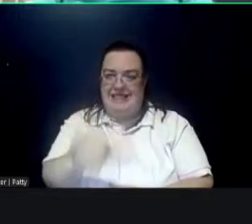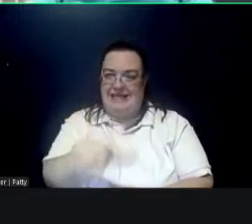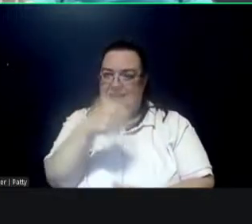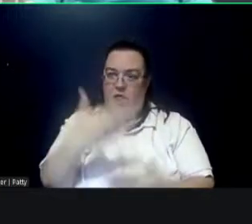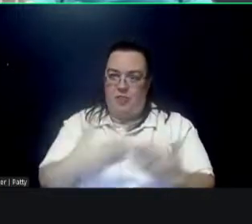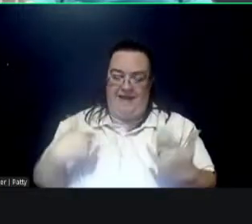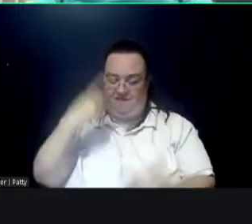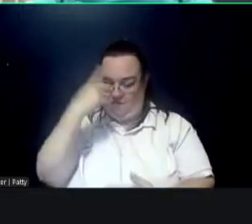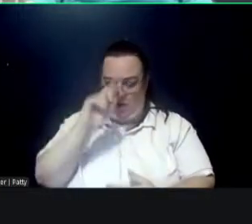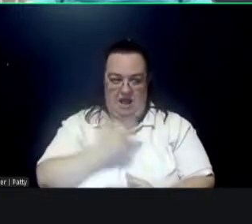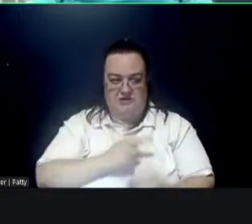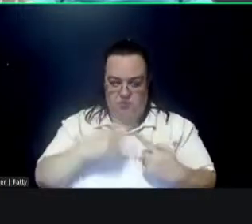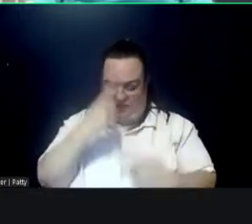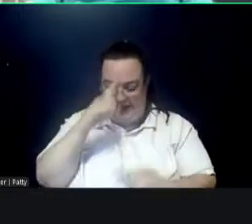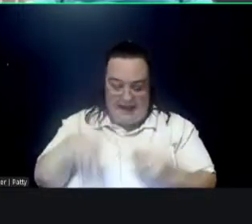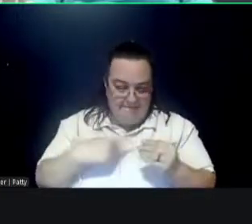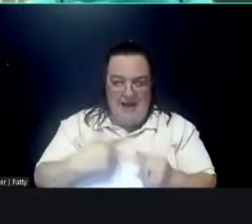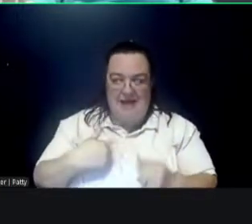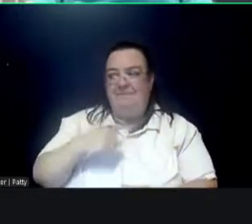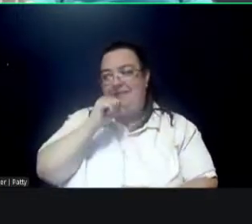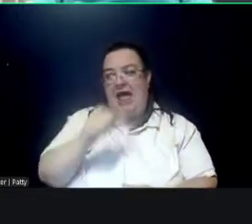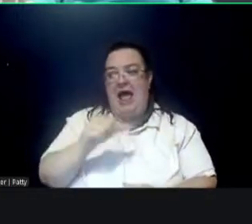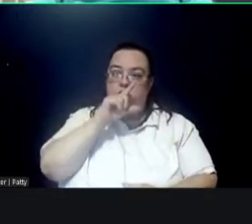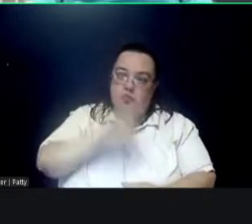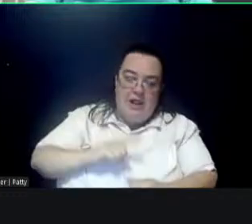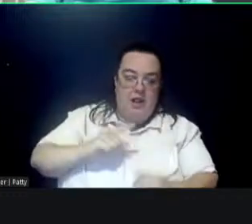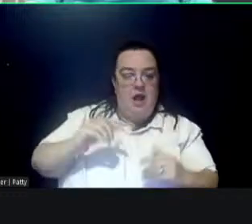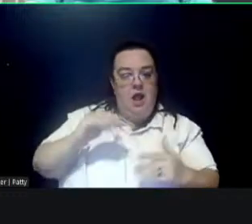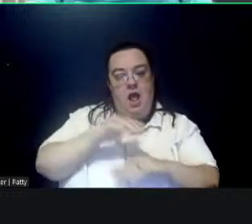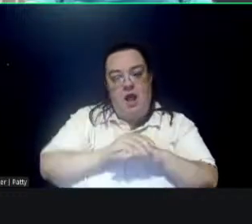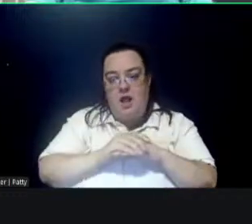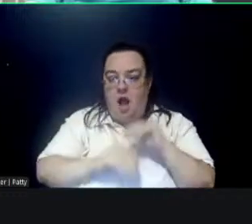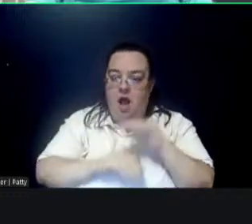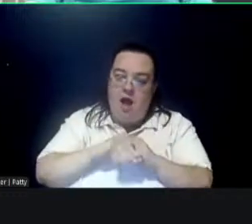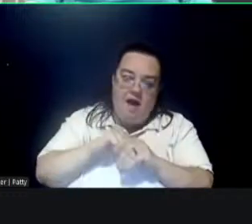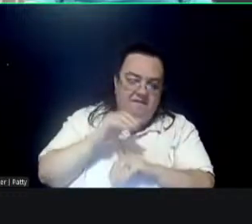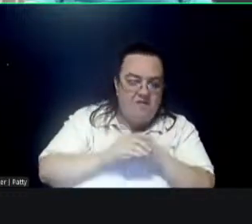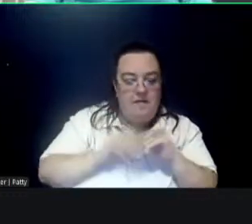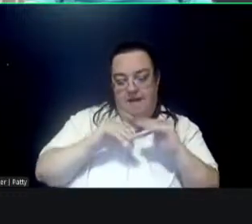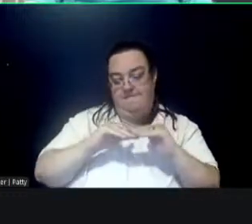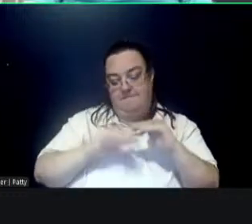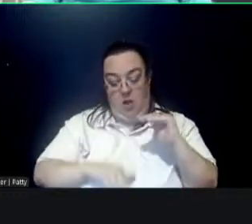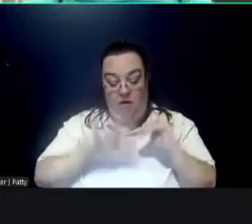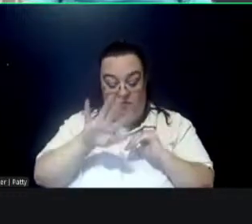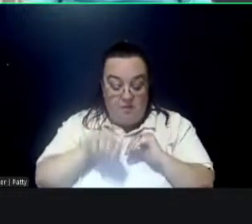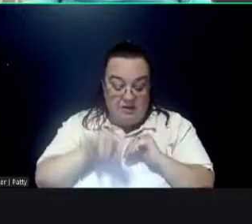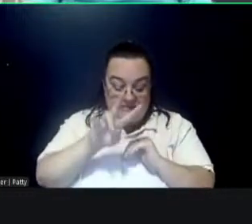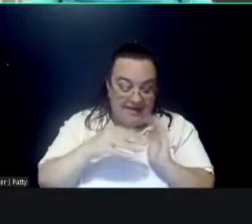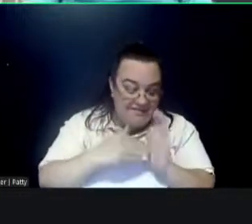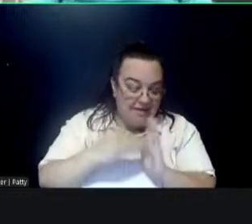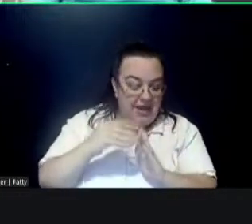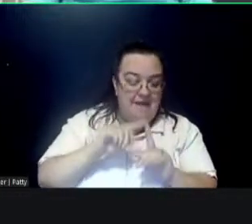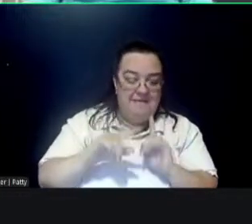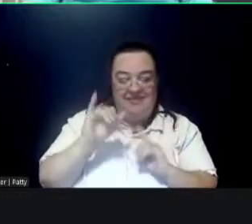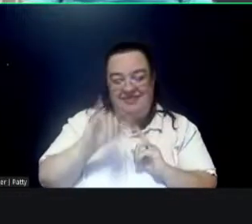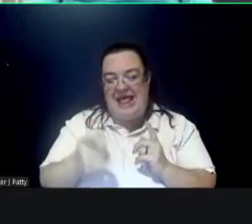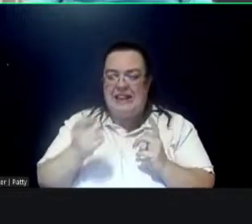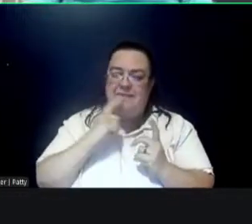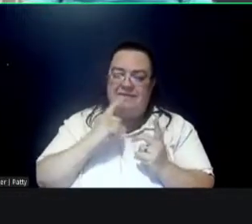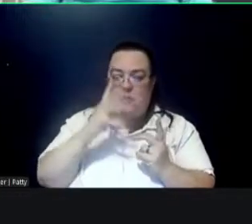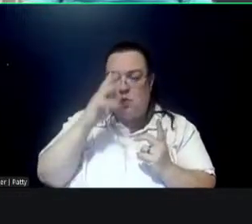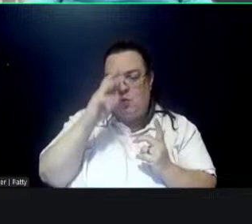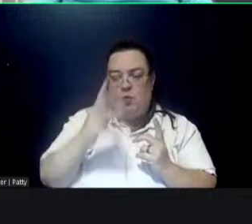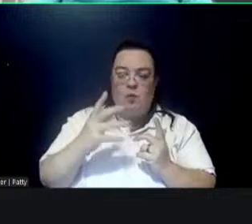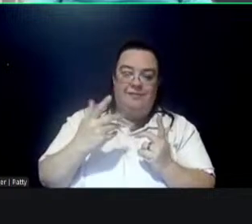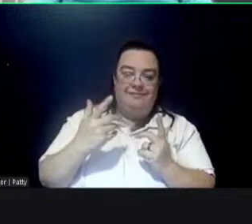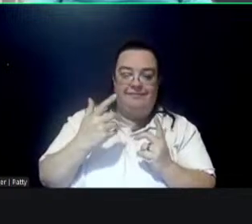super comfortable with going below 4.7 million, but it's a little bit of an arbitrary figure, but it feels like